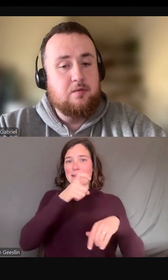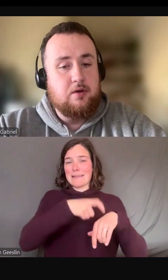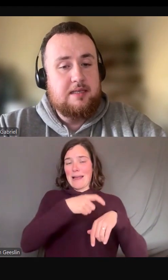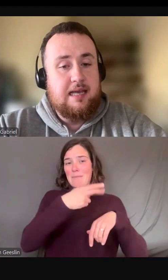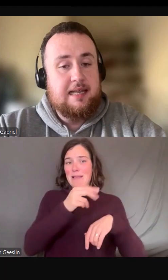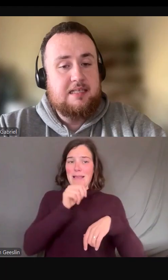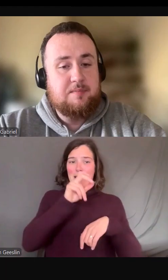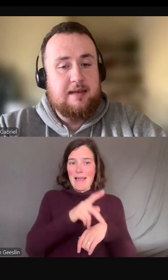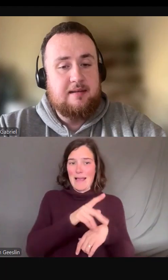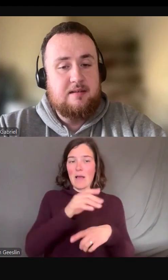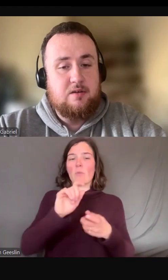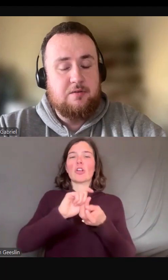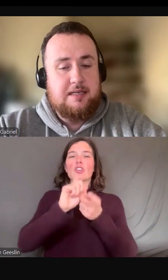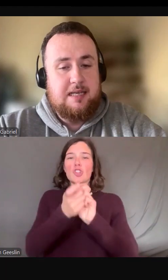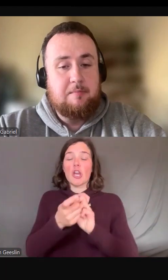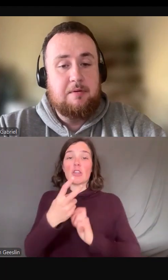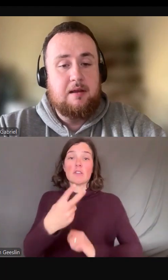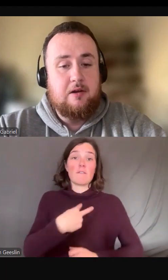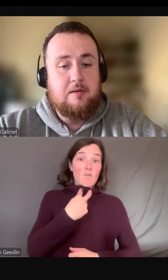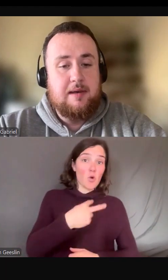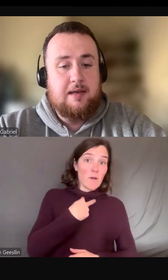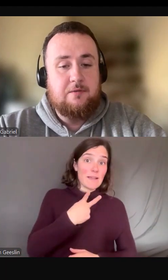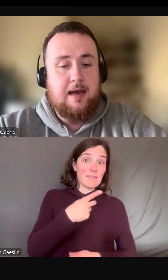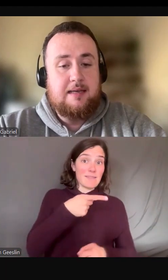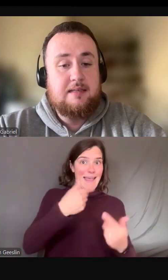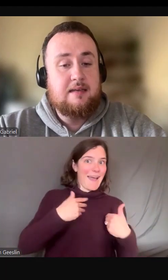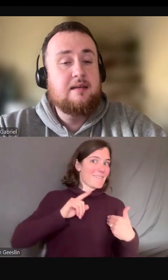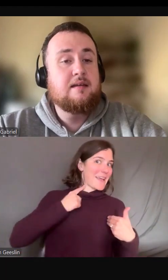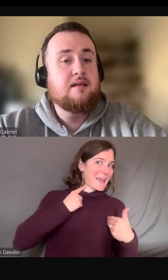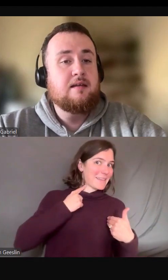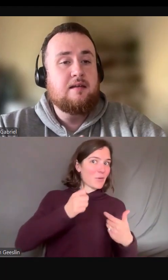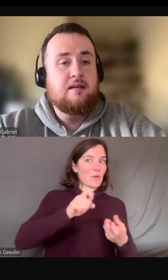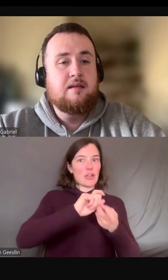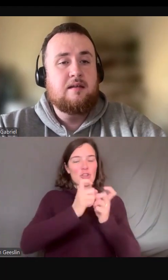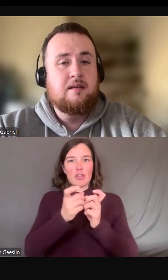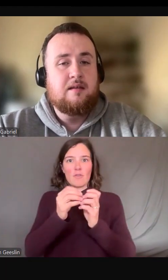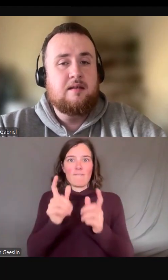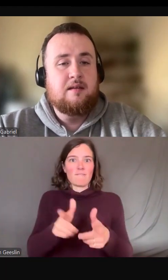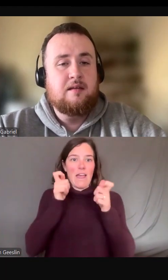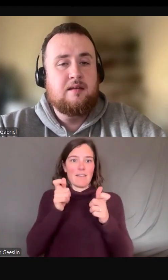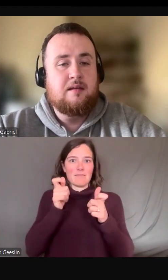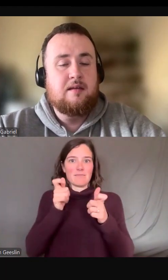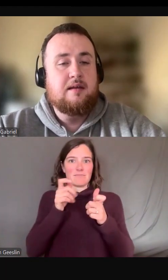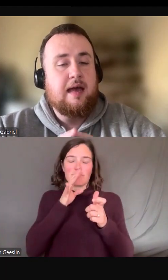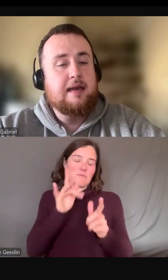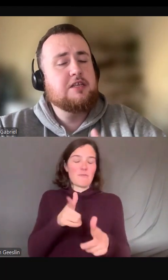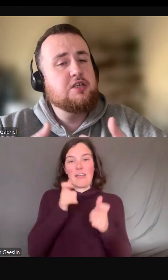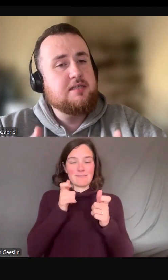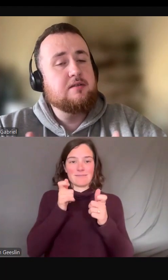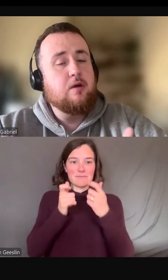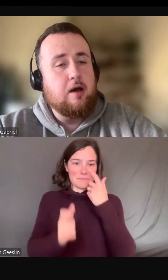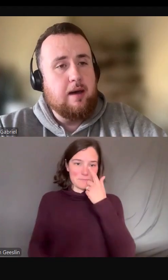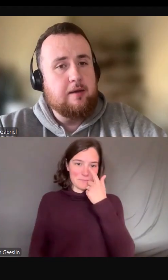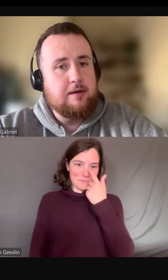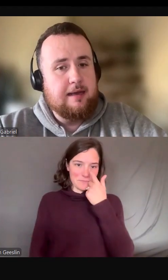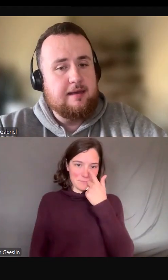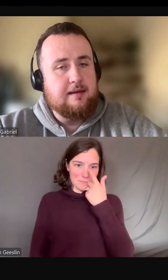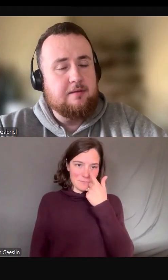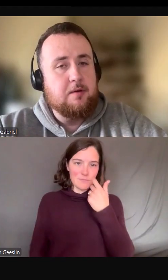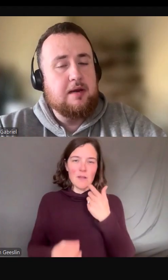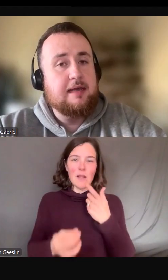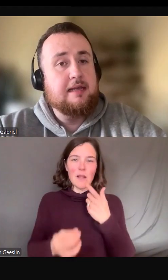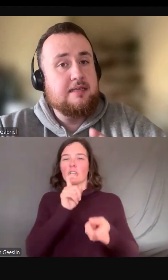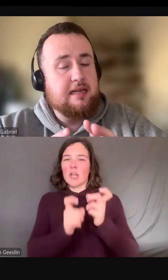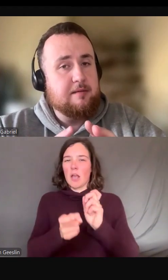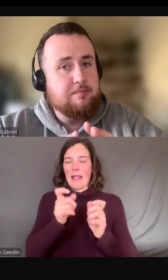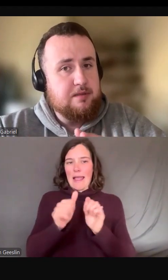the voice and speed. So for example, I'm going to make it fast. Skip the trailers with this weird movie timing hack. And adjust it to how I would like it. If I